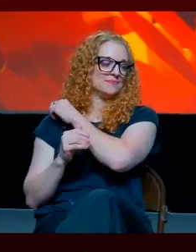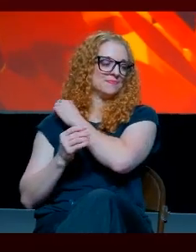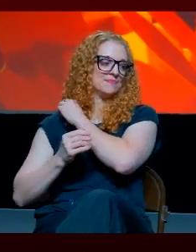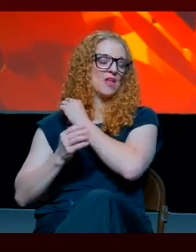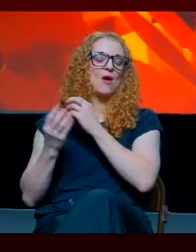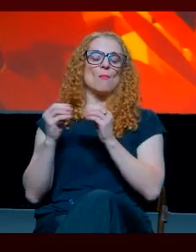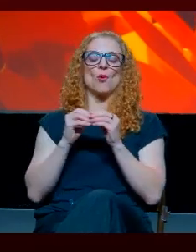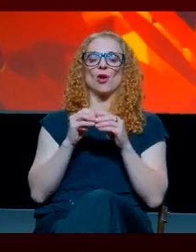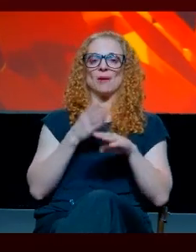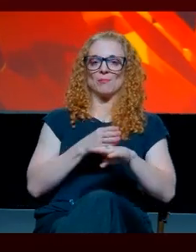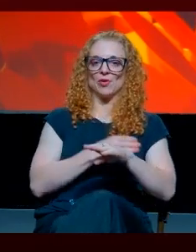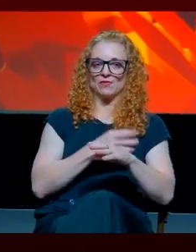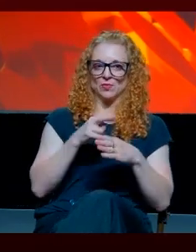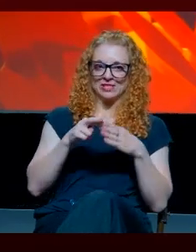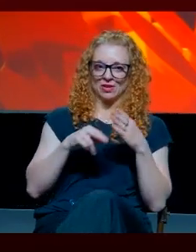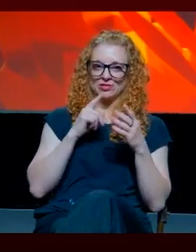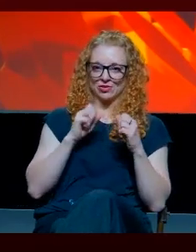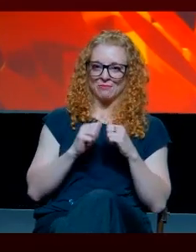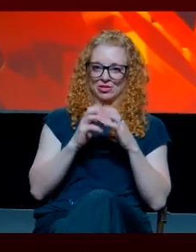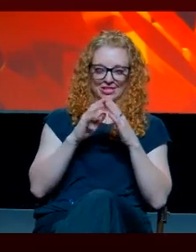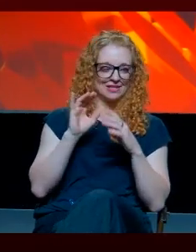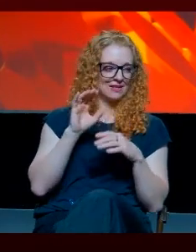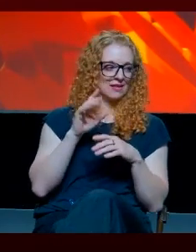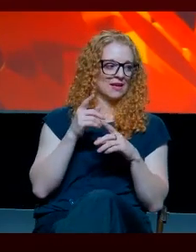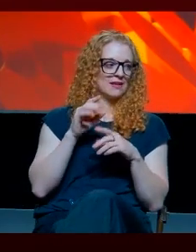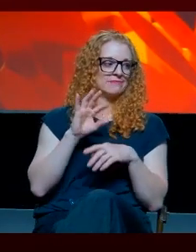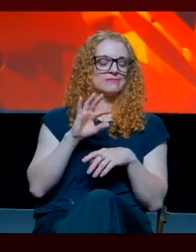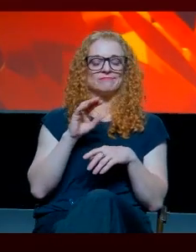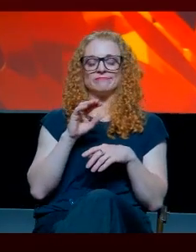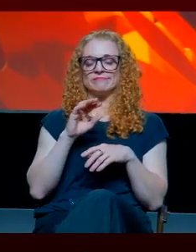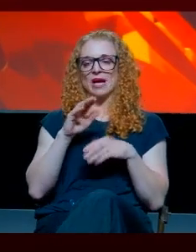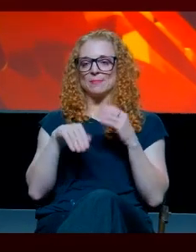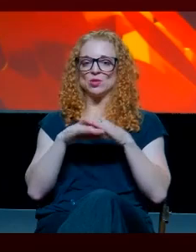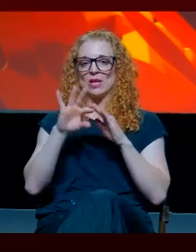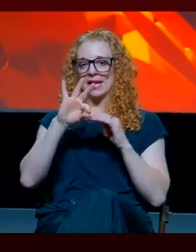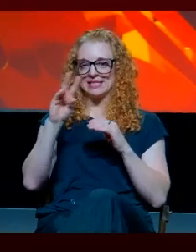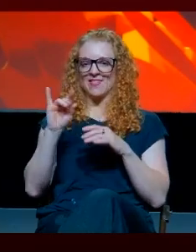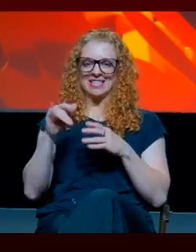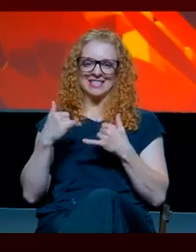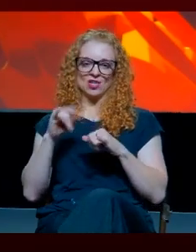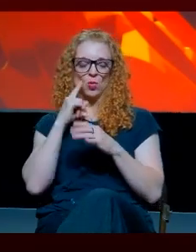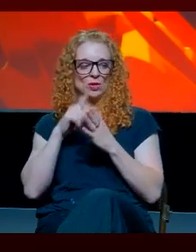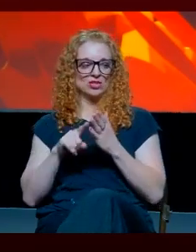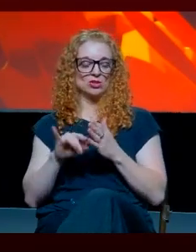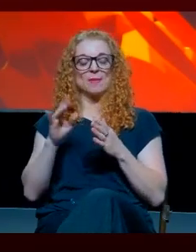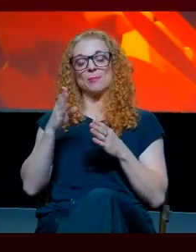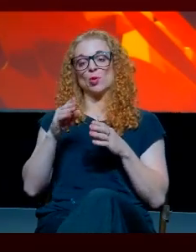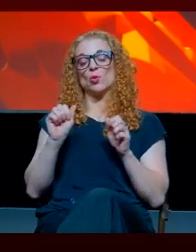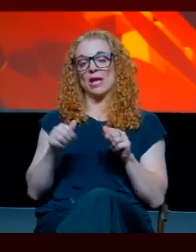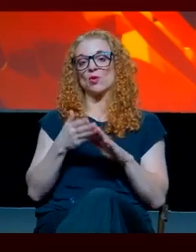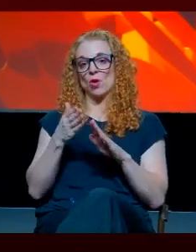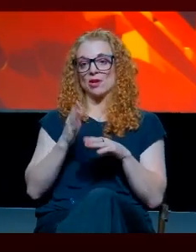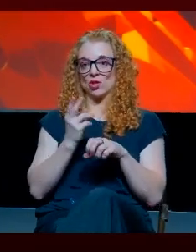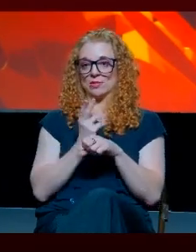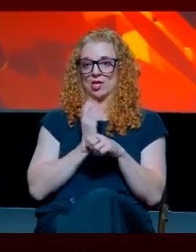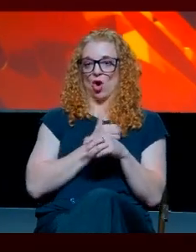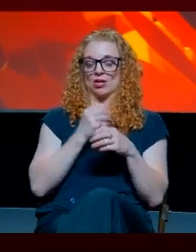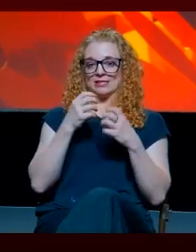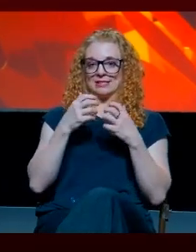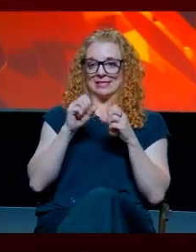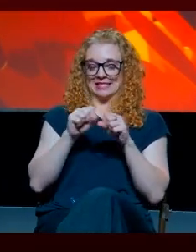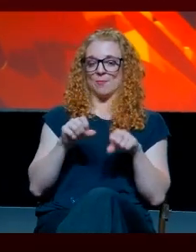are emerging, where this is going up to 97, these are still research. The blue you can actually run using our systems on the cloud